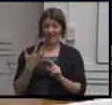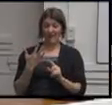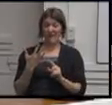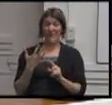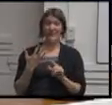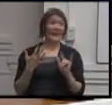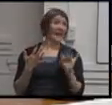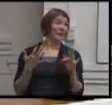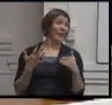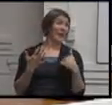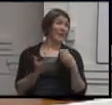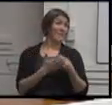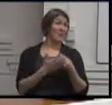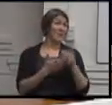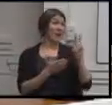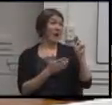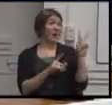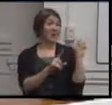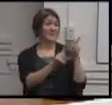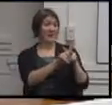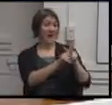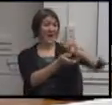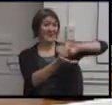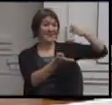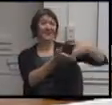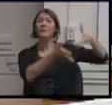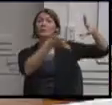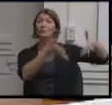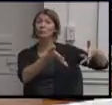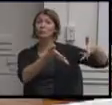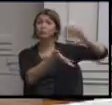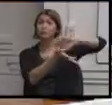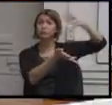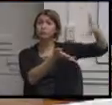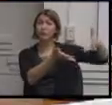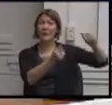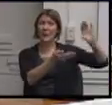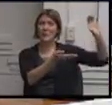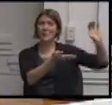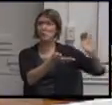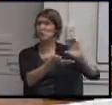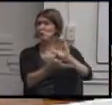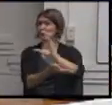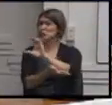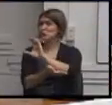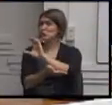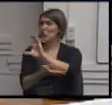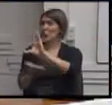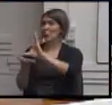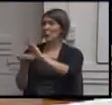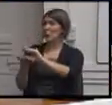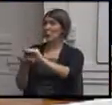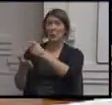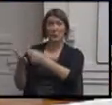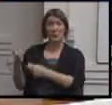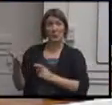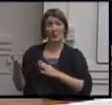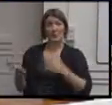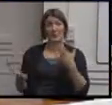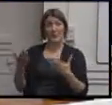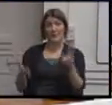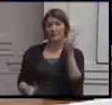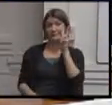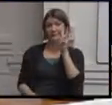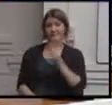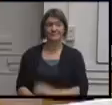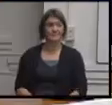the unassigned fund balance, our surplus, in order to help to defray some of those expenses, and how that money will be